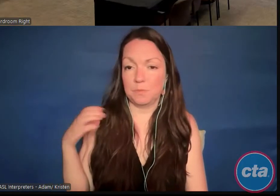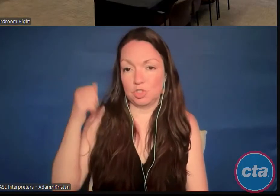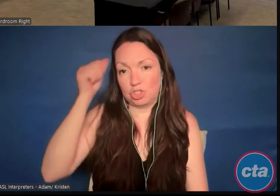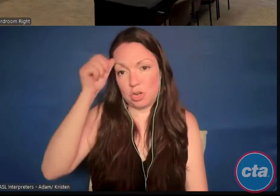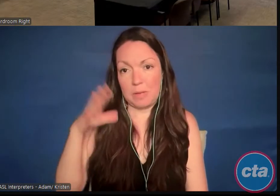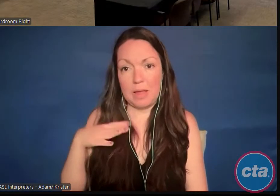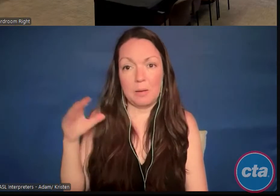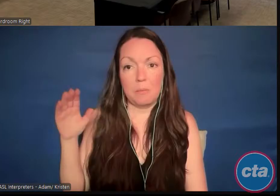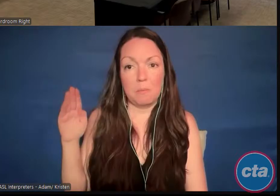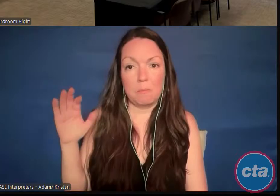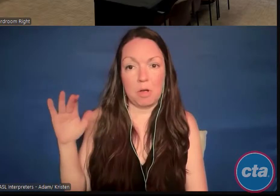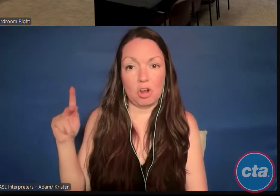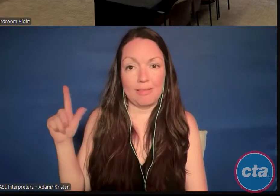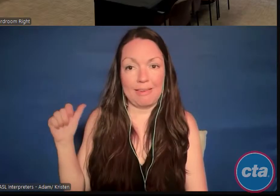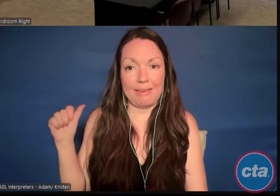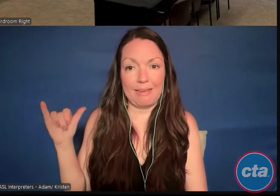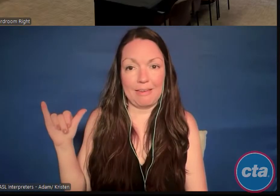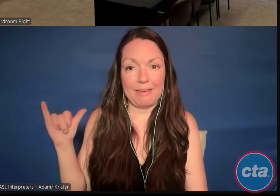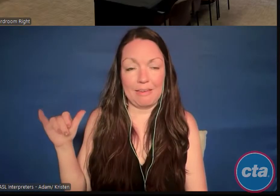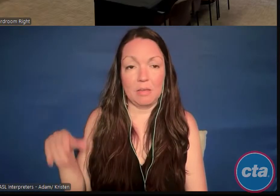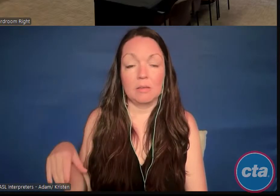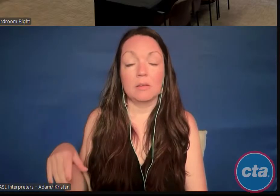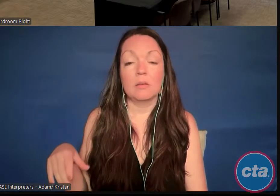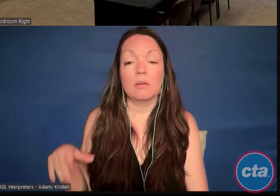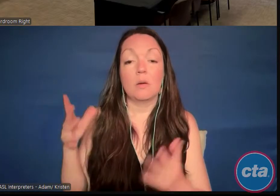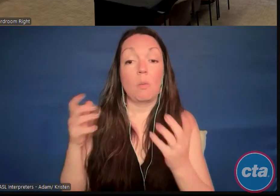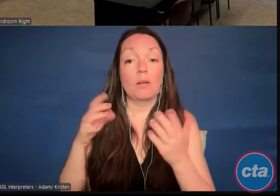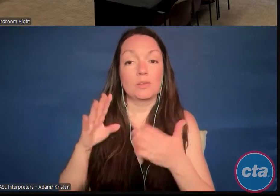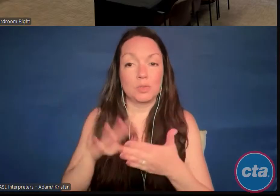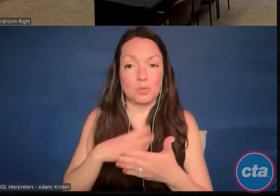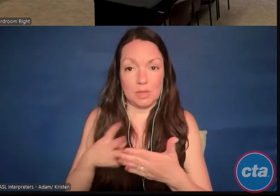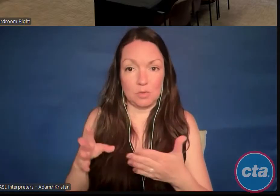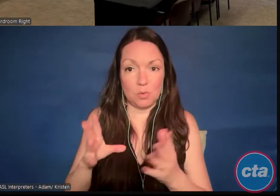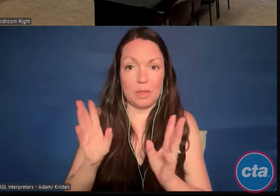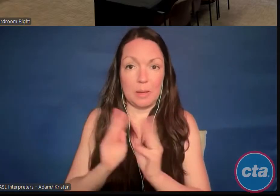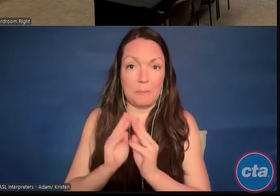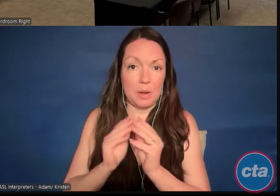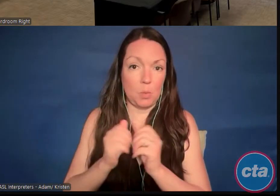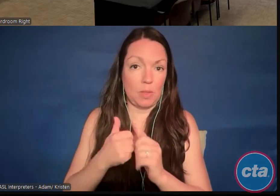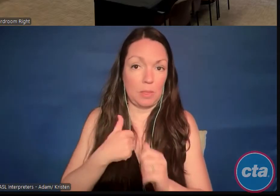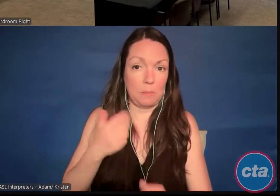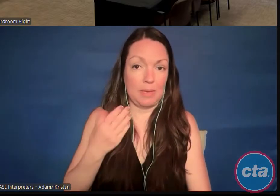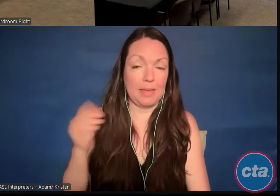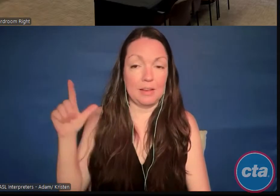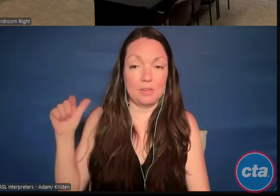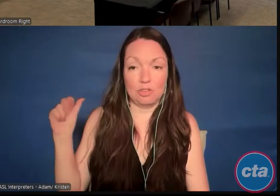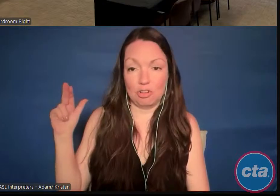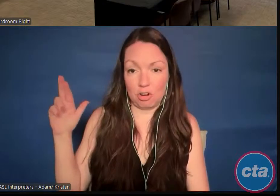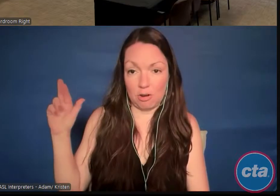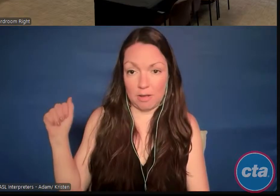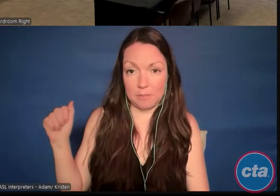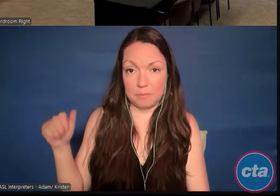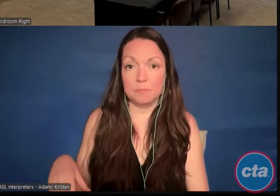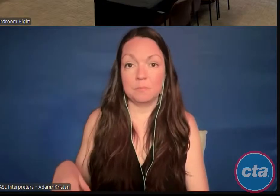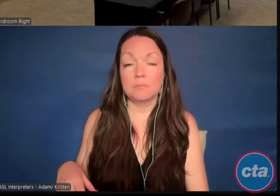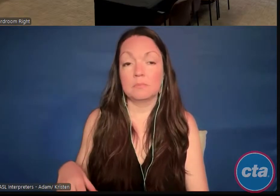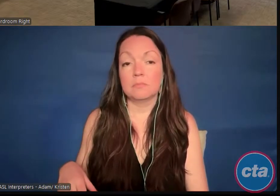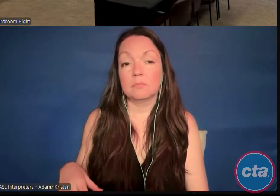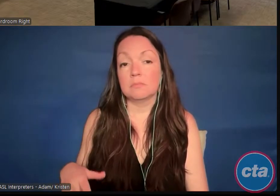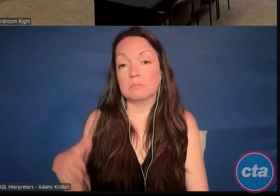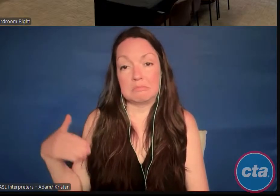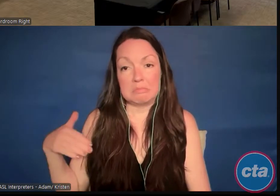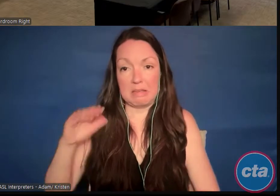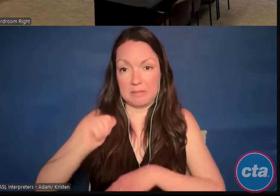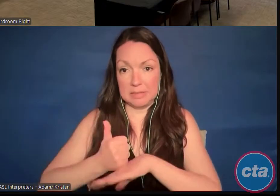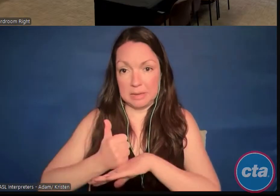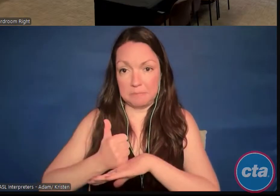Barclay is looking to schedule a meeting with myself and Laura. We have not set the